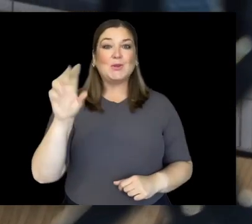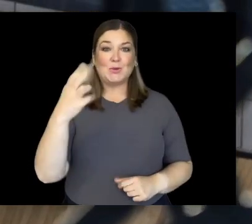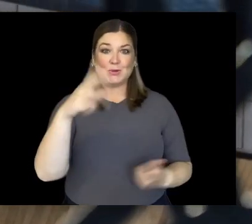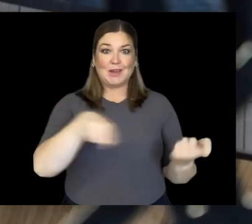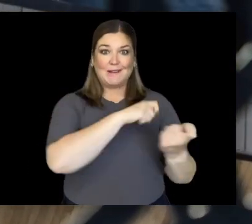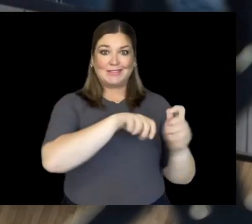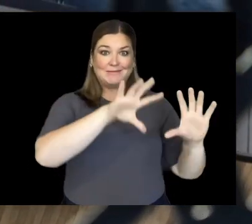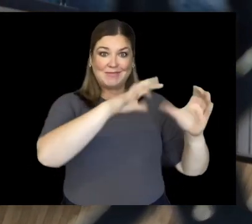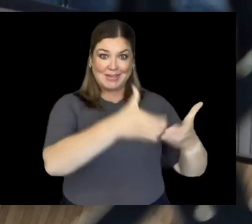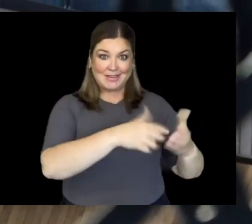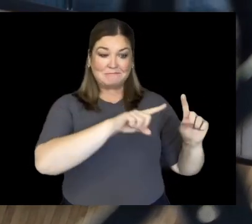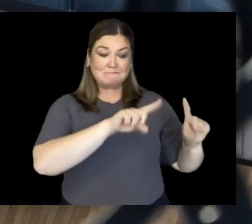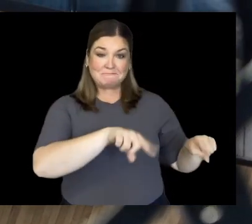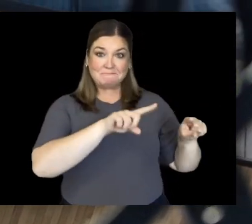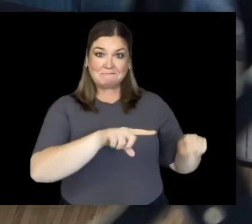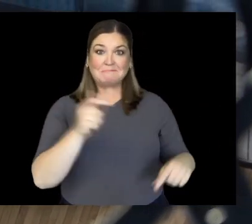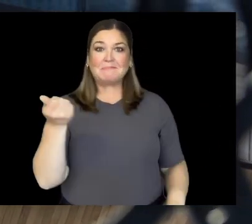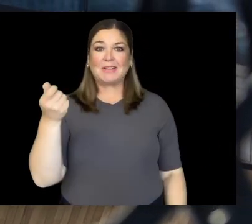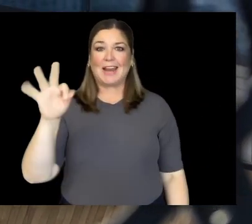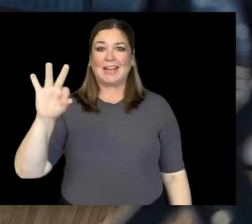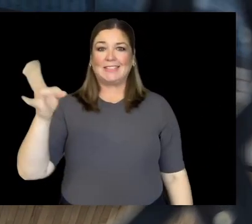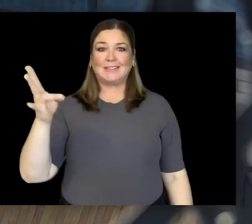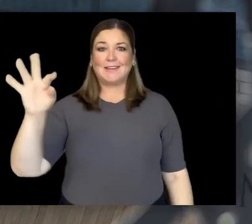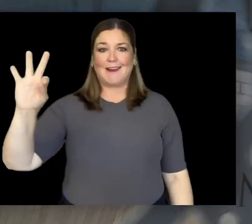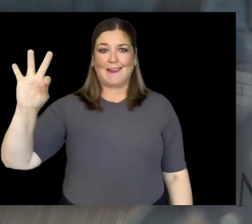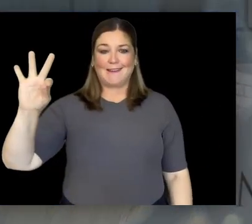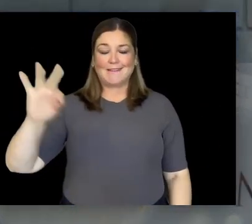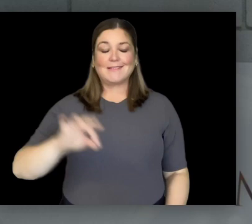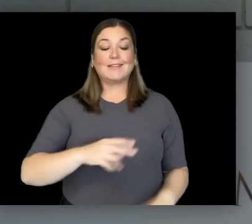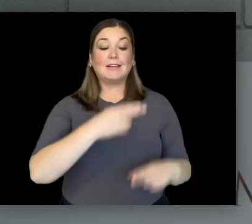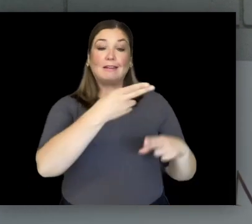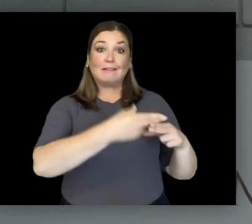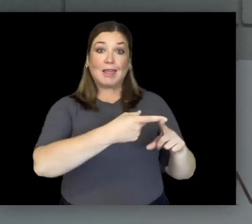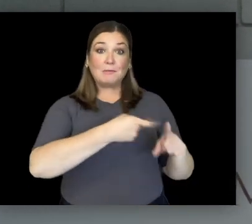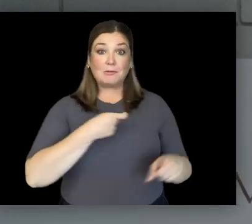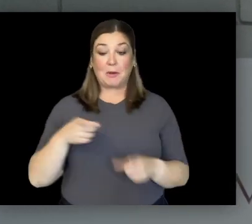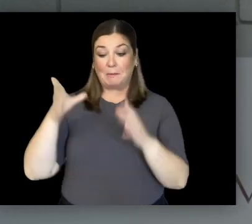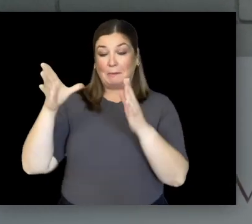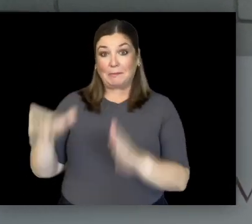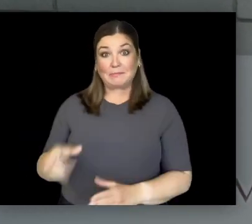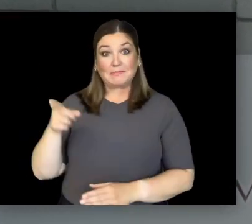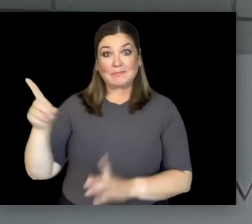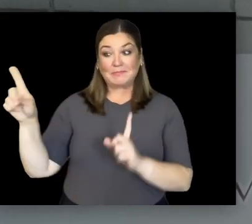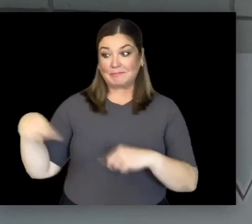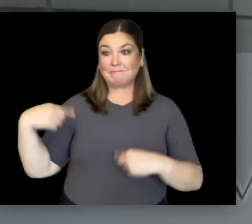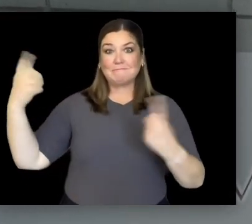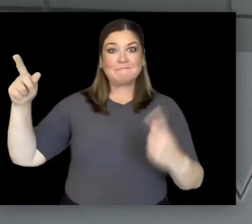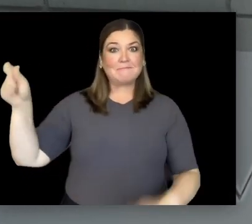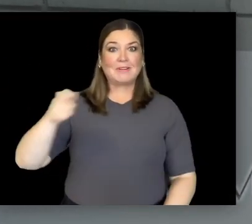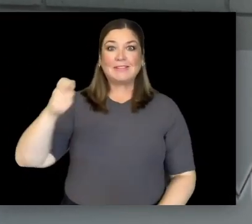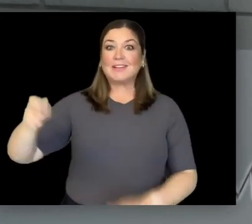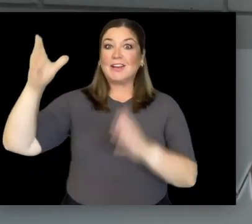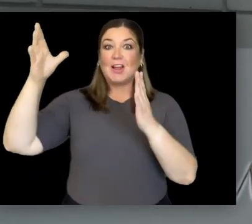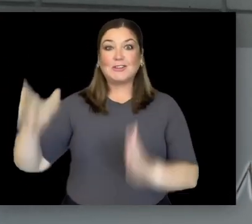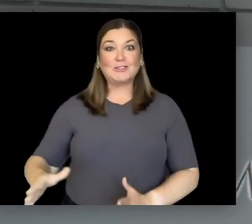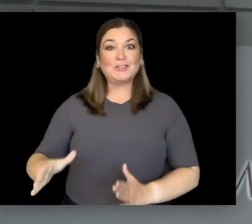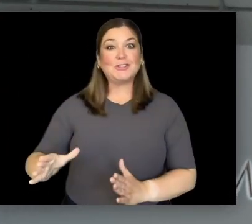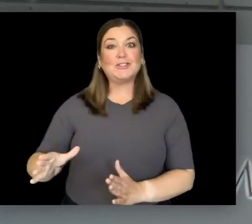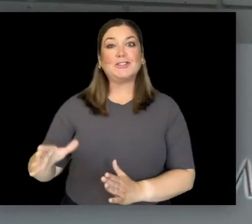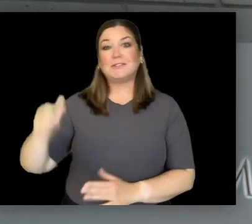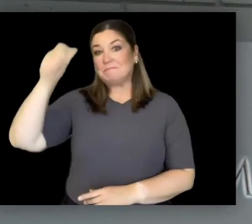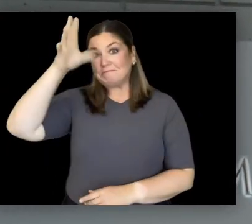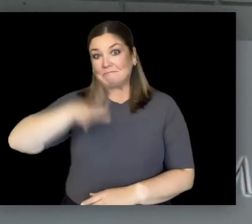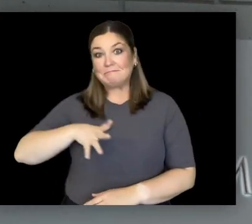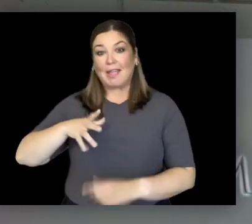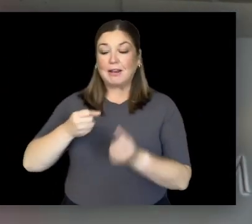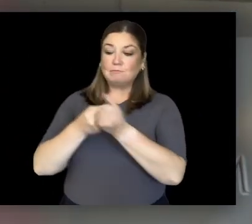Built as the home of the Utah Symphony in 1979, the hall is named for Maurice Abravanel, the longtime conductor of the